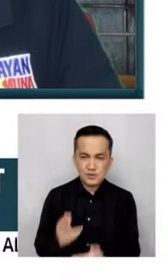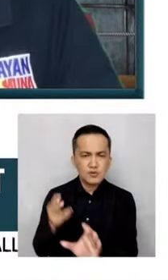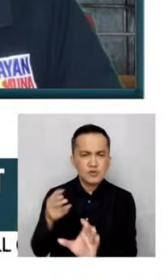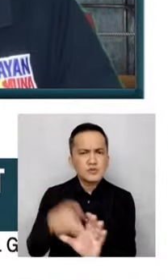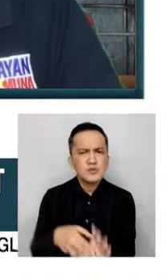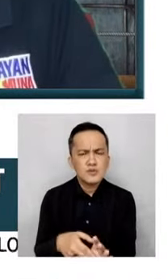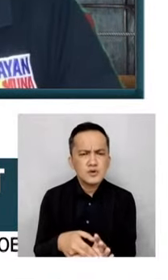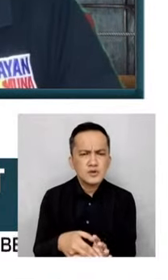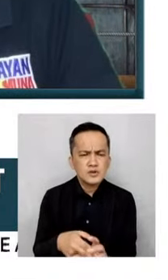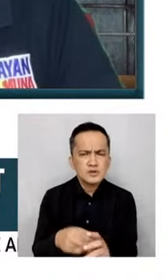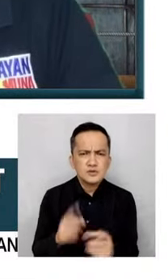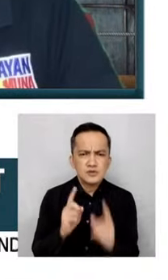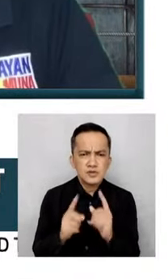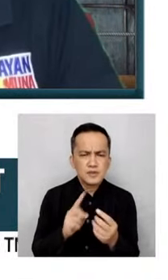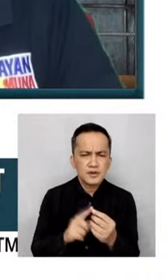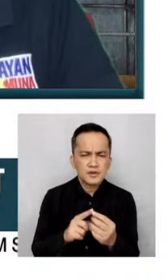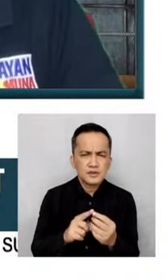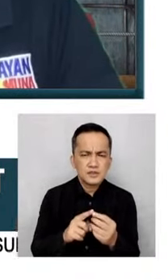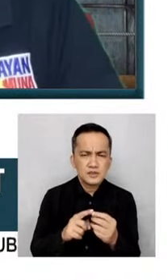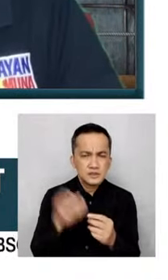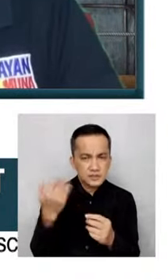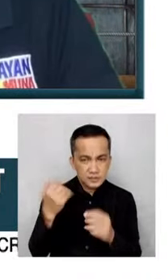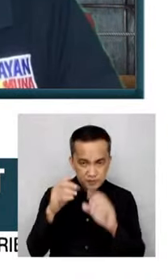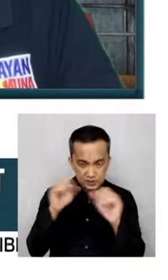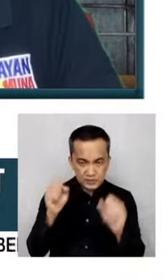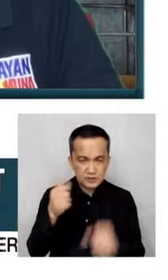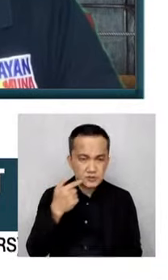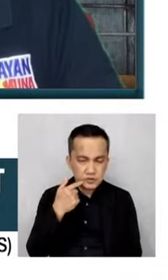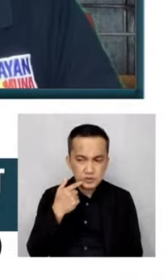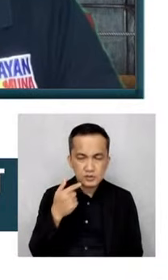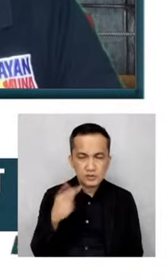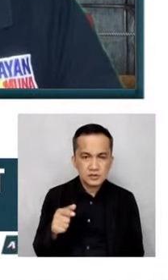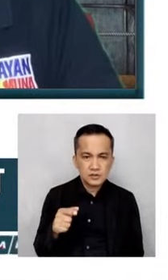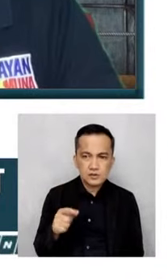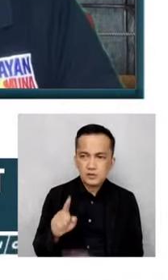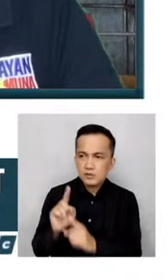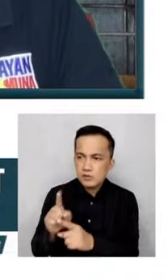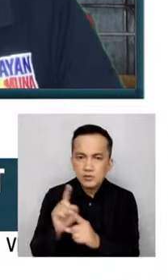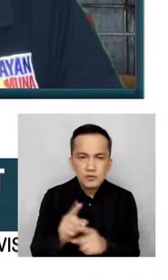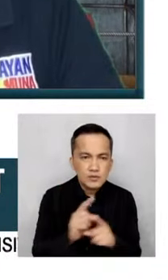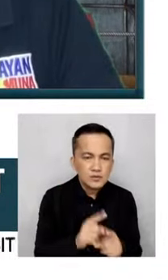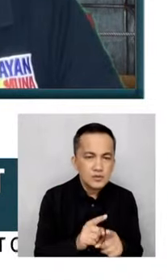former President Gloria Macapagal Arroyo. She's been present in every single